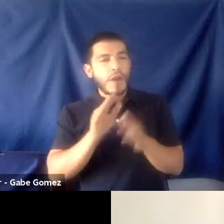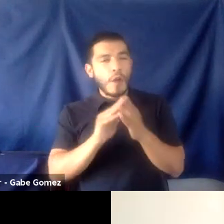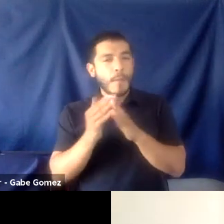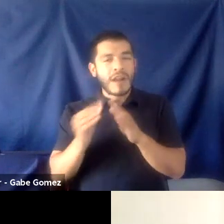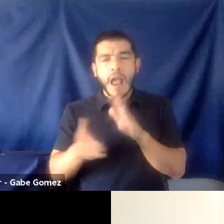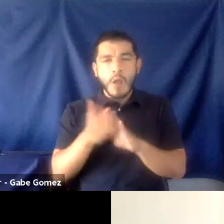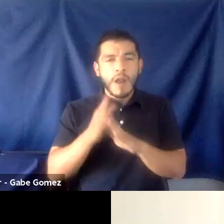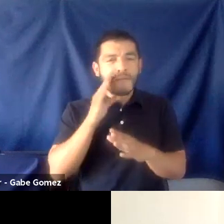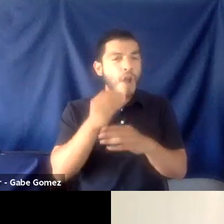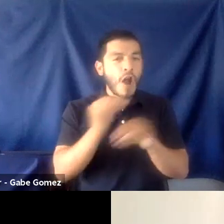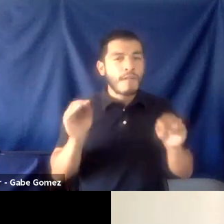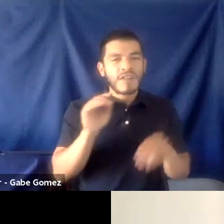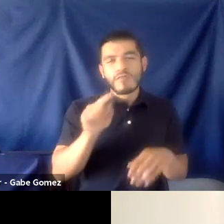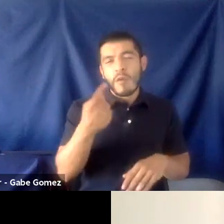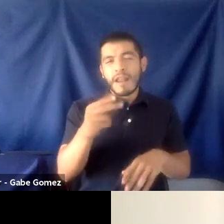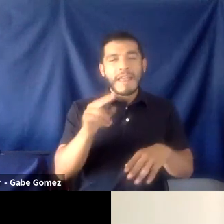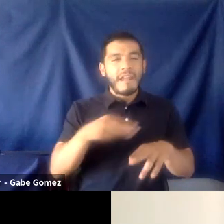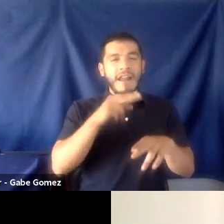running for office was just like a natural,